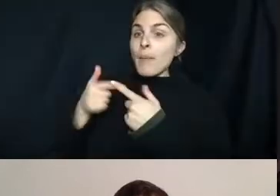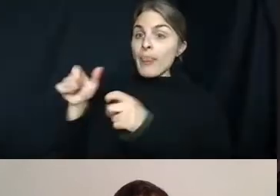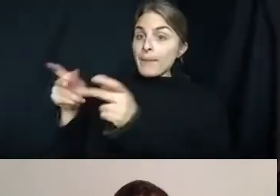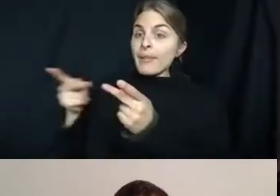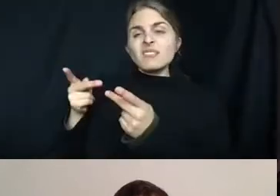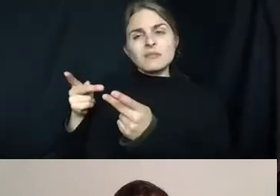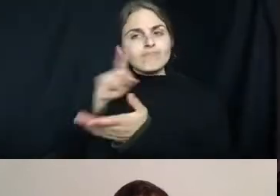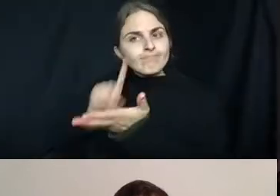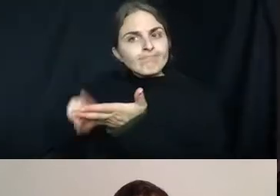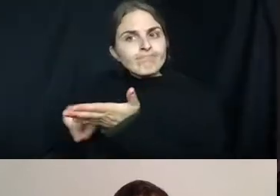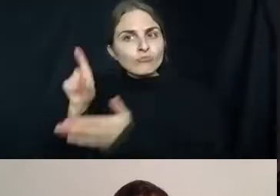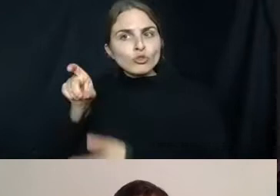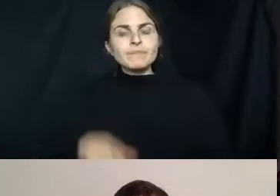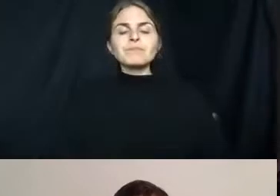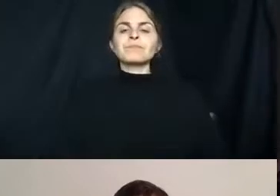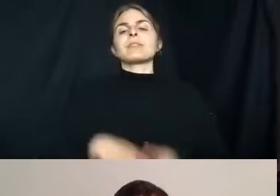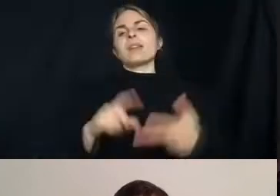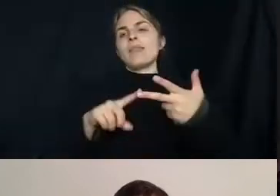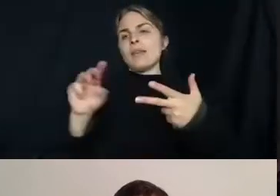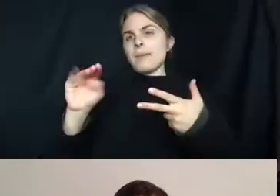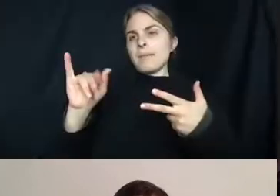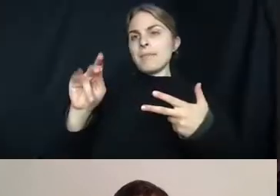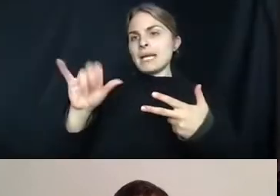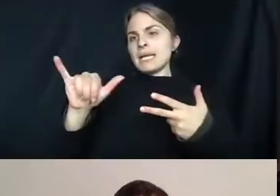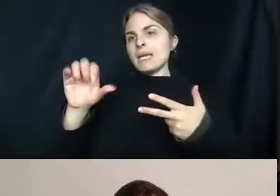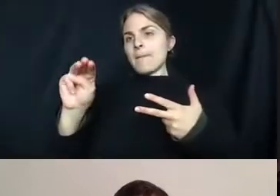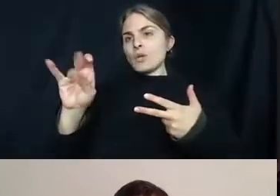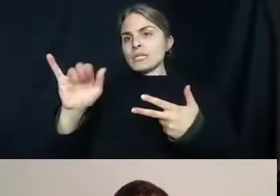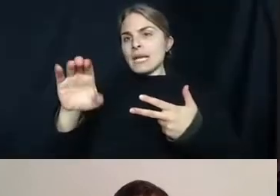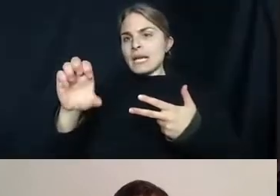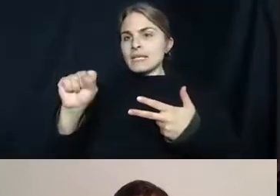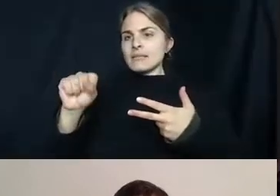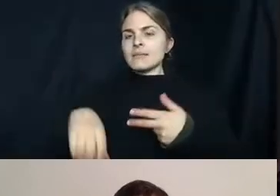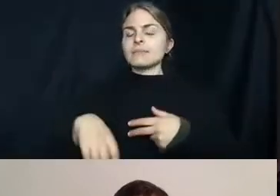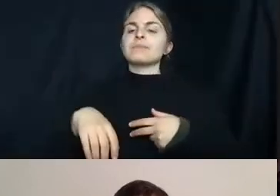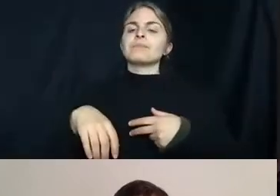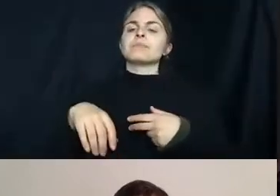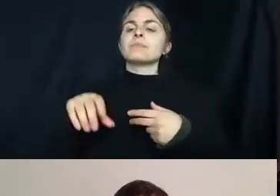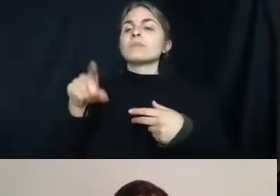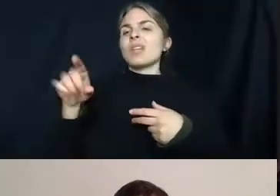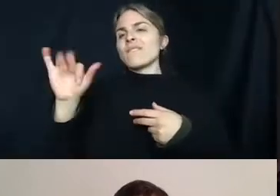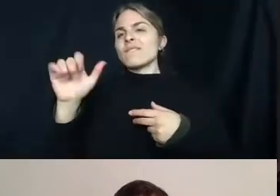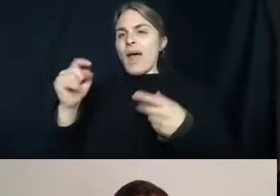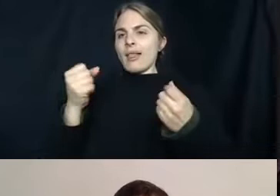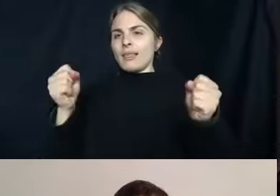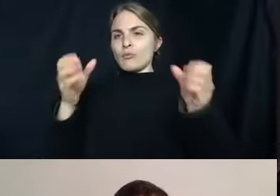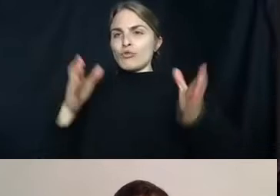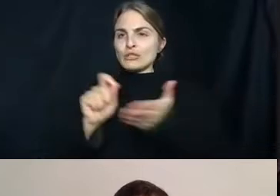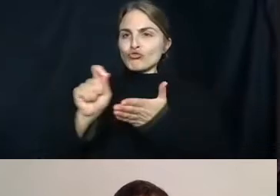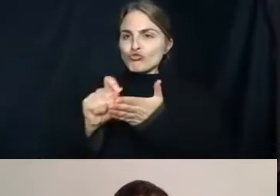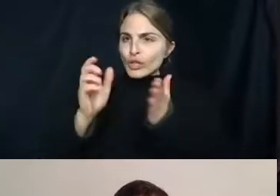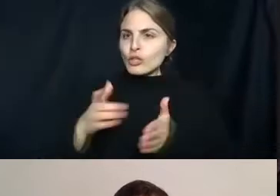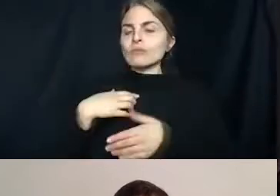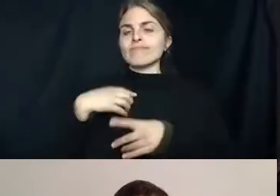out. And finally, we have Mikey Mercedes, or Marquisele Mercedes, who is a fat liberationist writer,